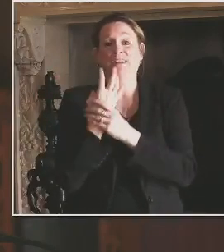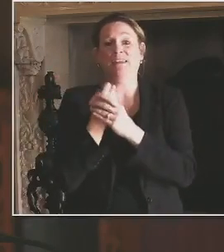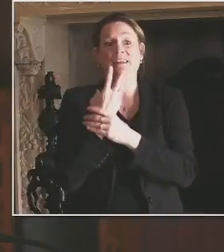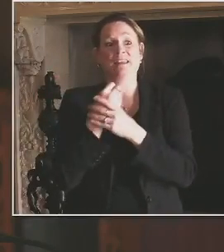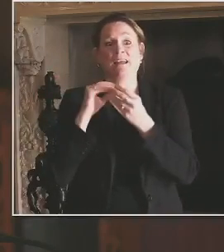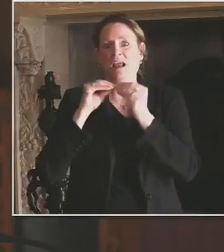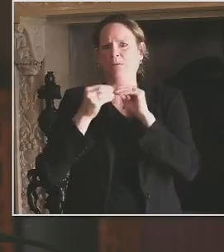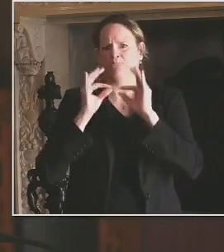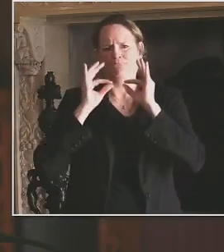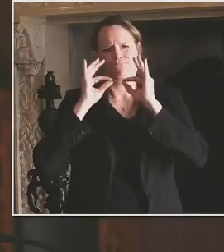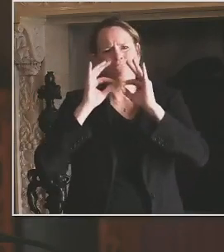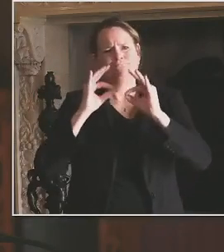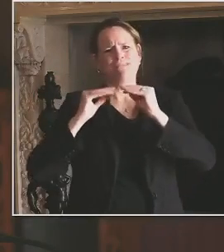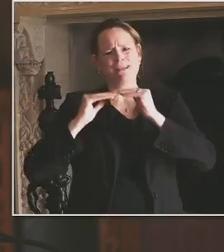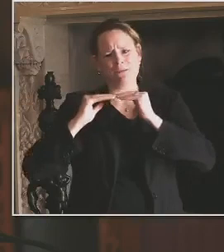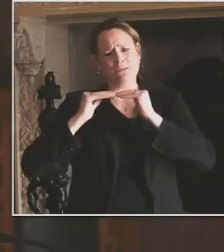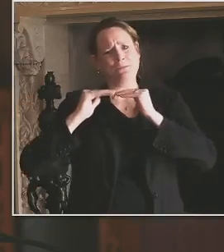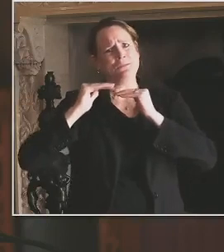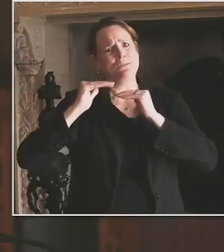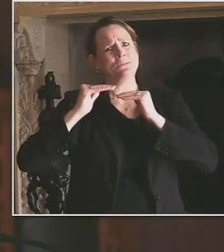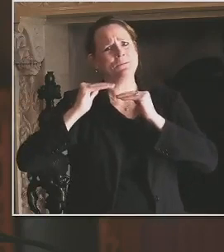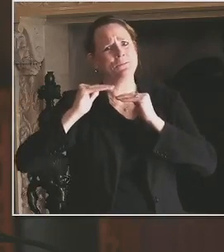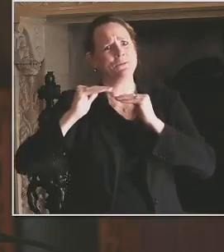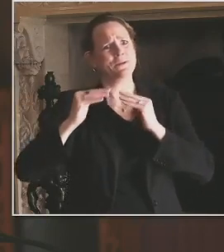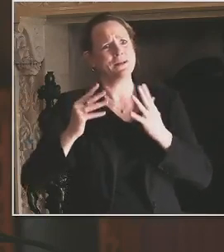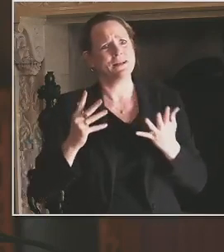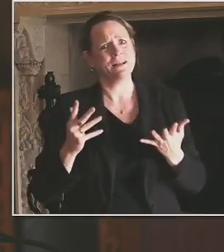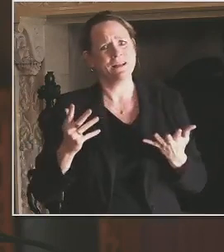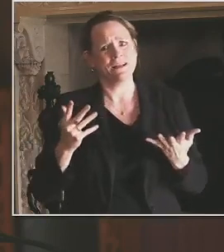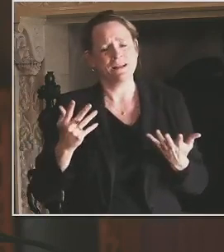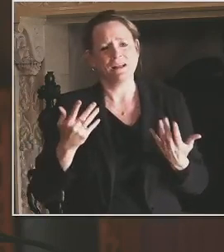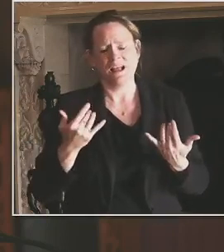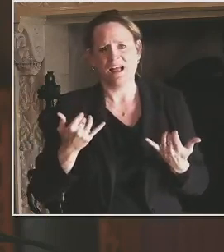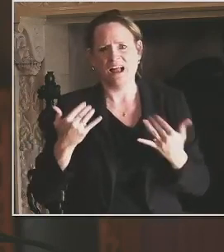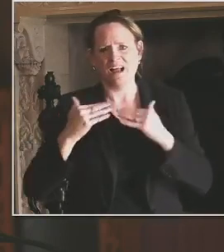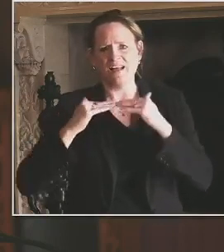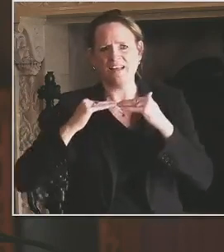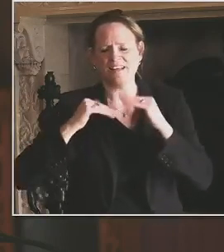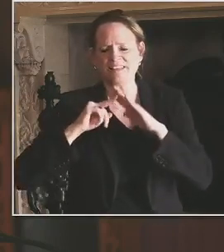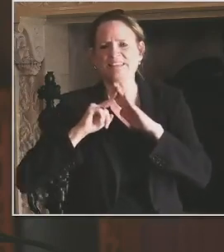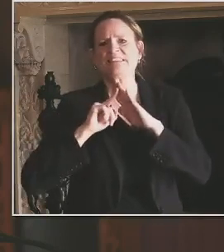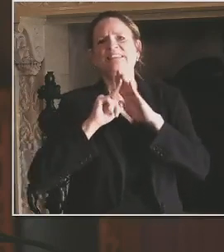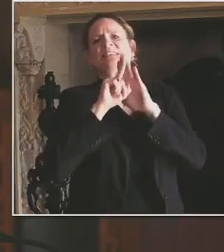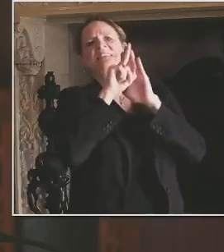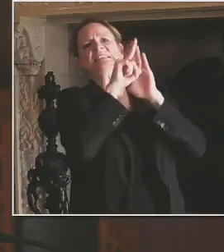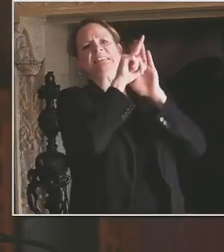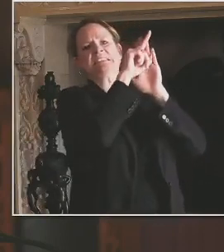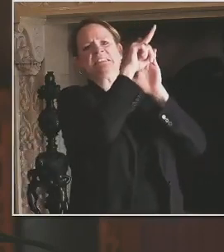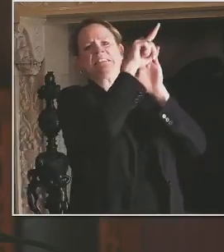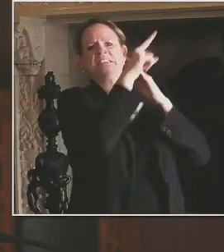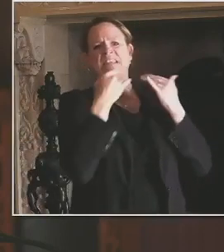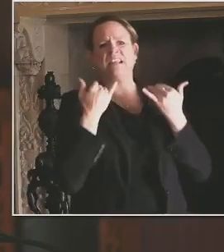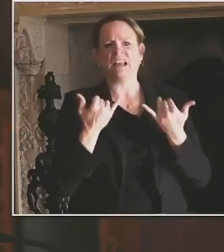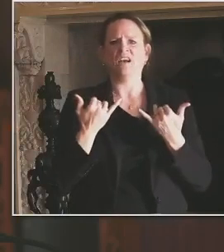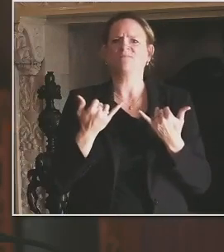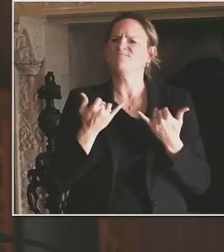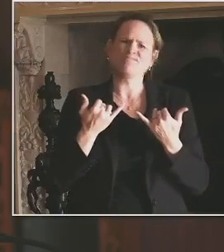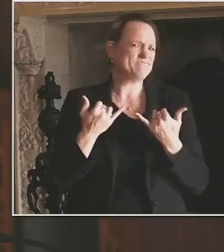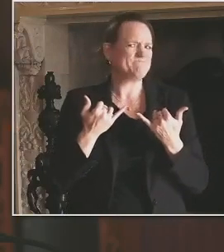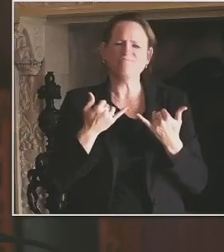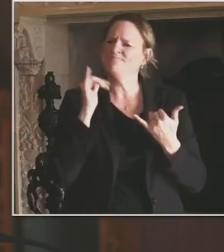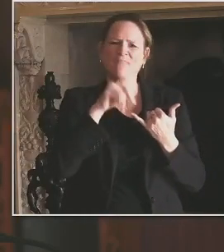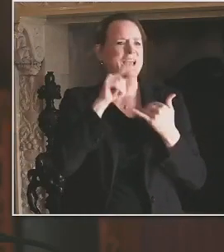protecting our frontline healthcare workers. And it really is time to do that again so that we don't have to learn firsthand the lessons